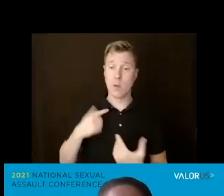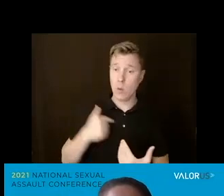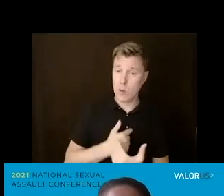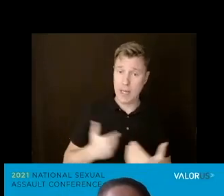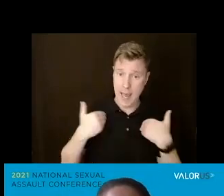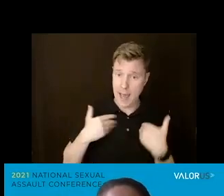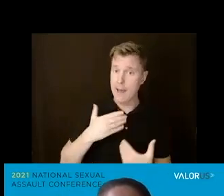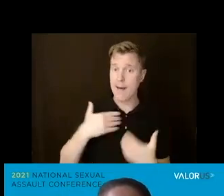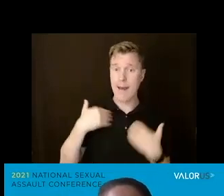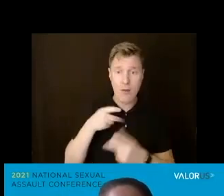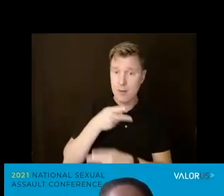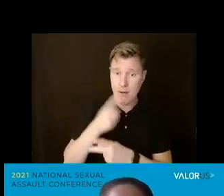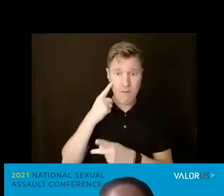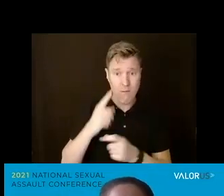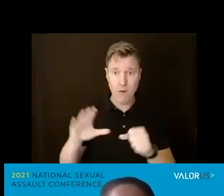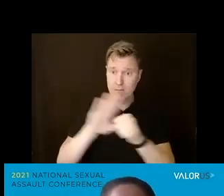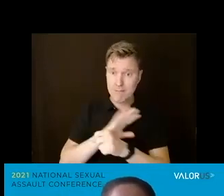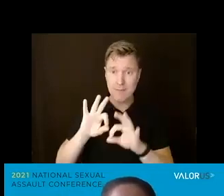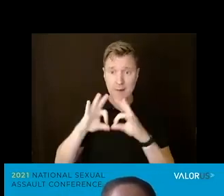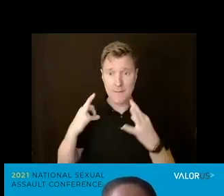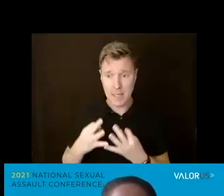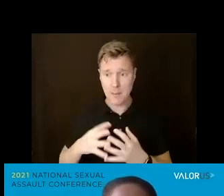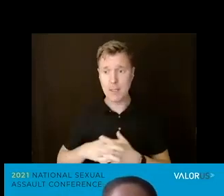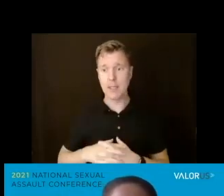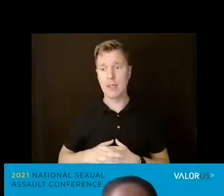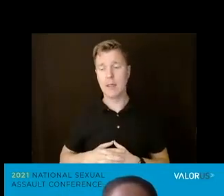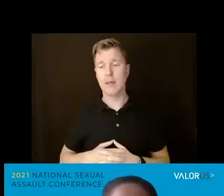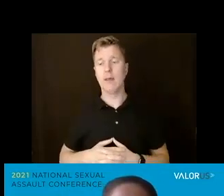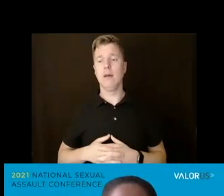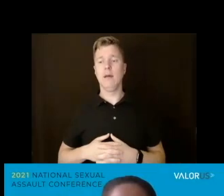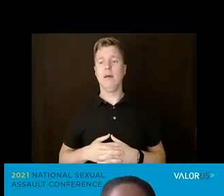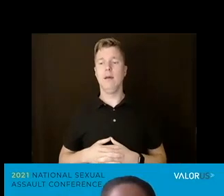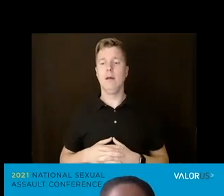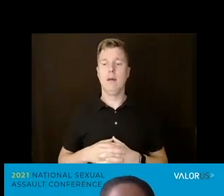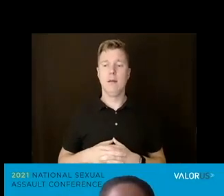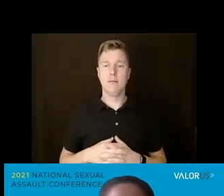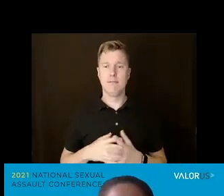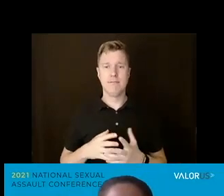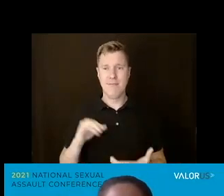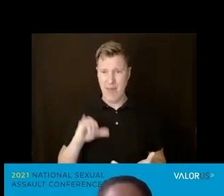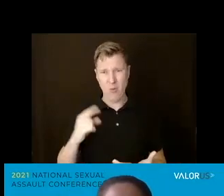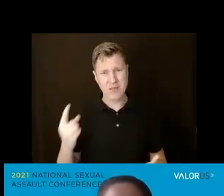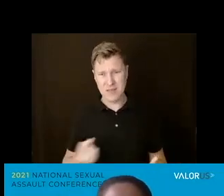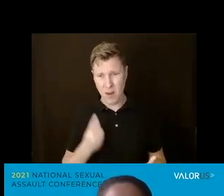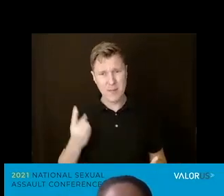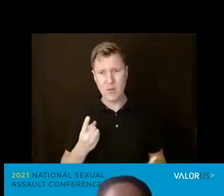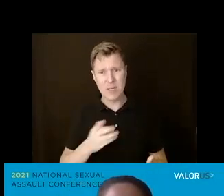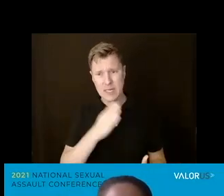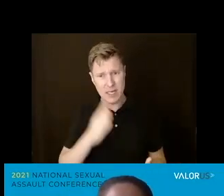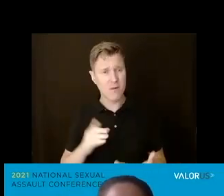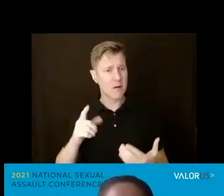health care for our whole family. And that was something, you know, that, yeah, we never really had to worry